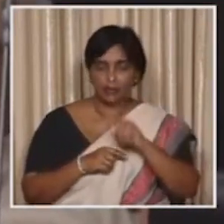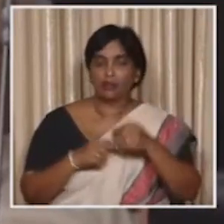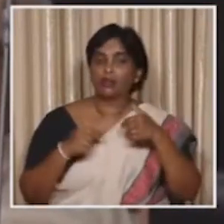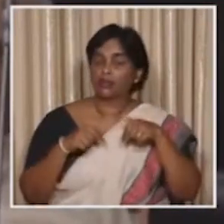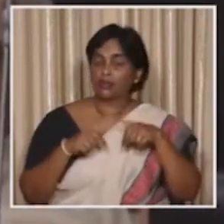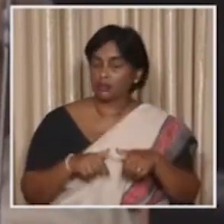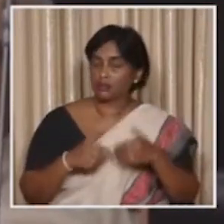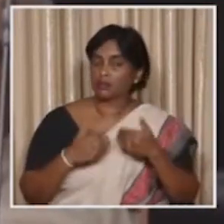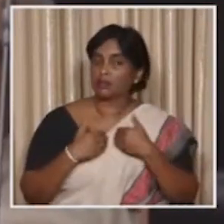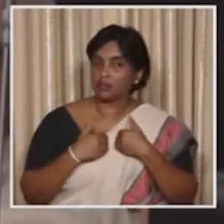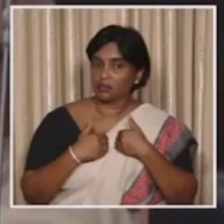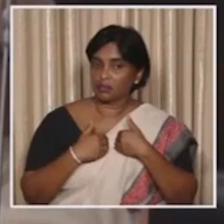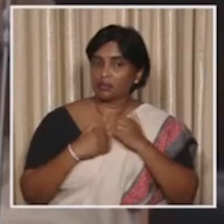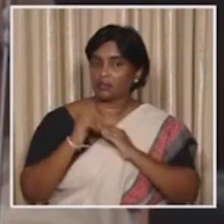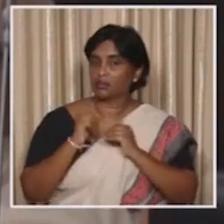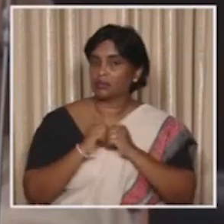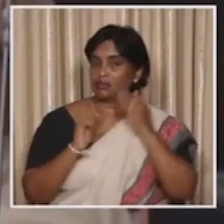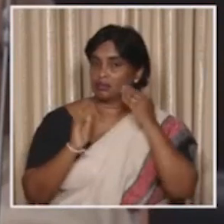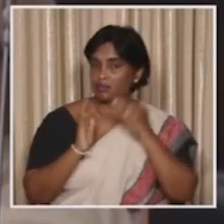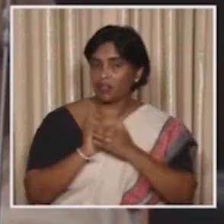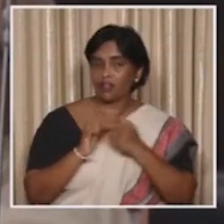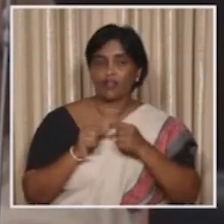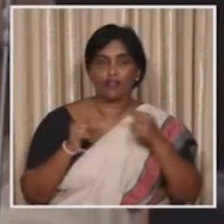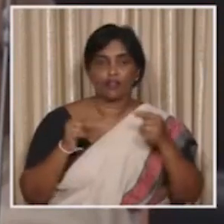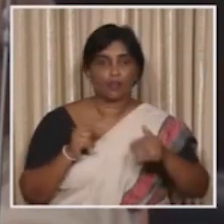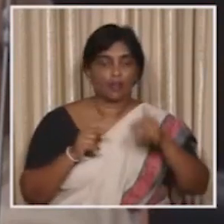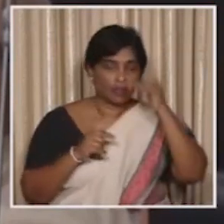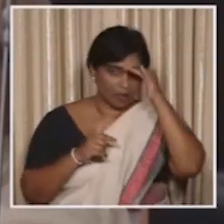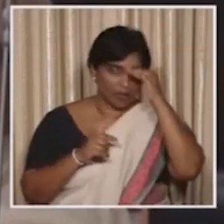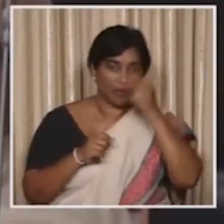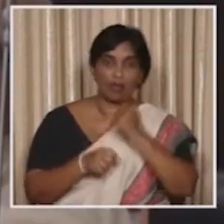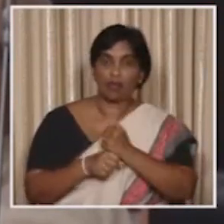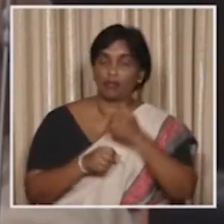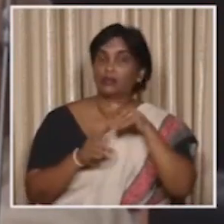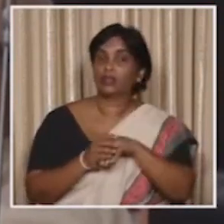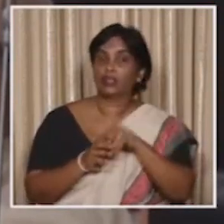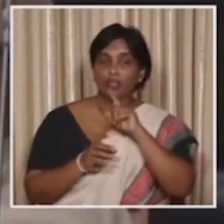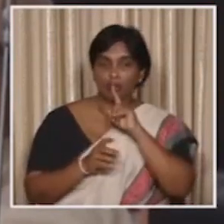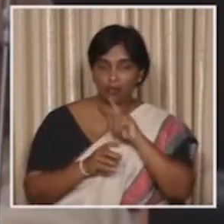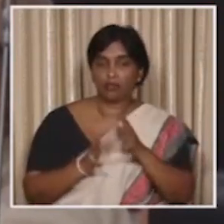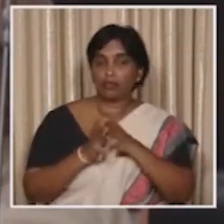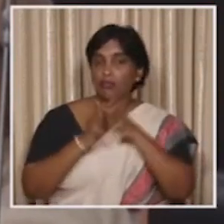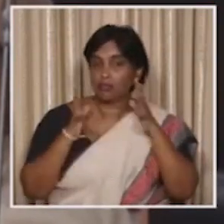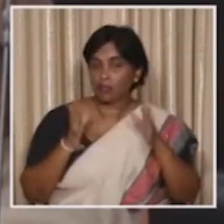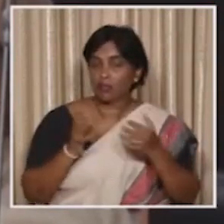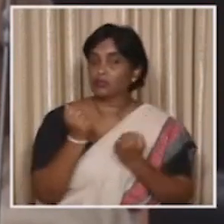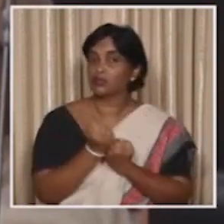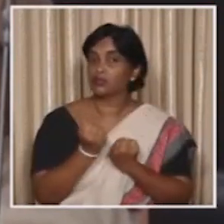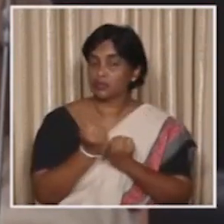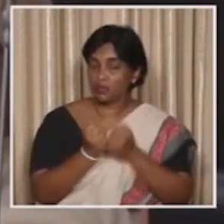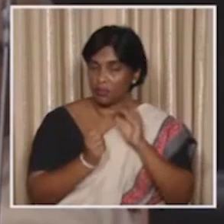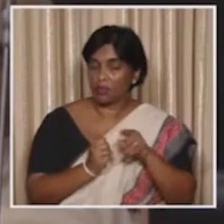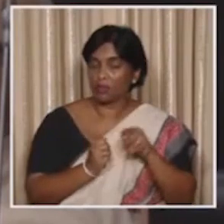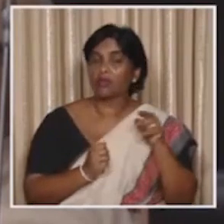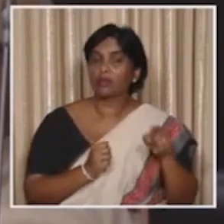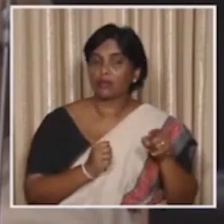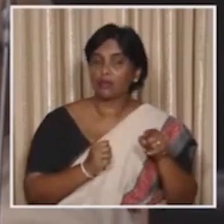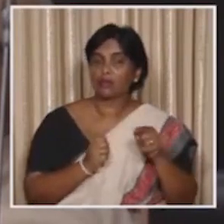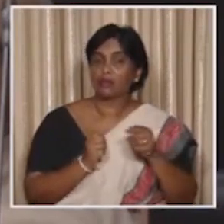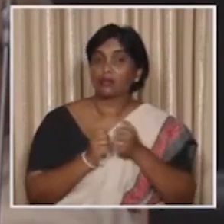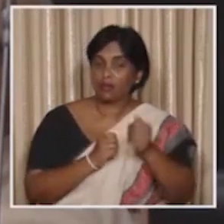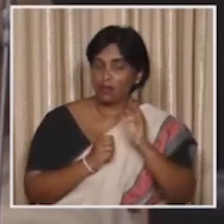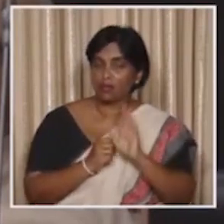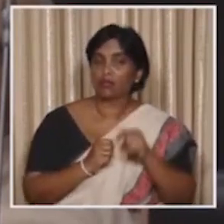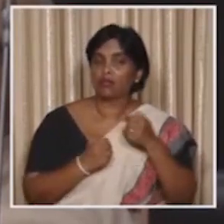ape krame sampradaya thiyena vipakshanayakatumata aanduwak hadanna kiwwot. Bahutare sahayogaya thibunot. Etuma eka